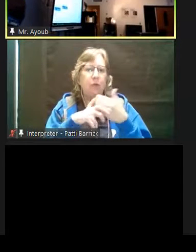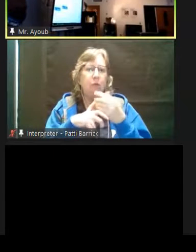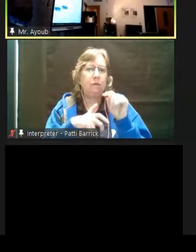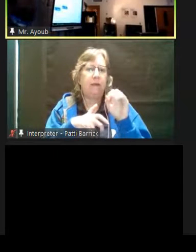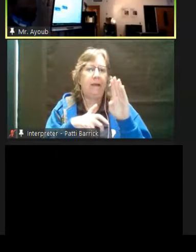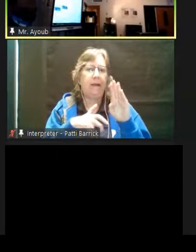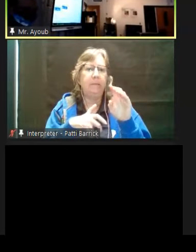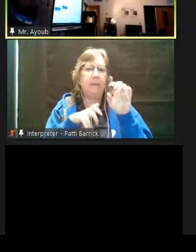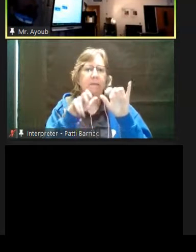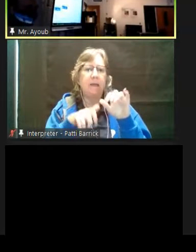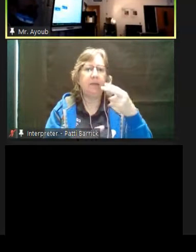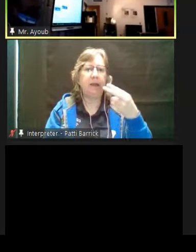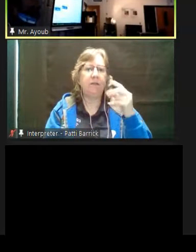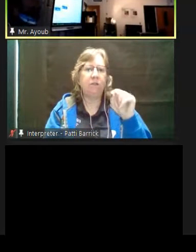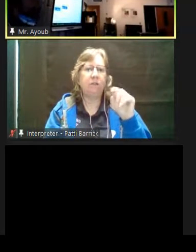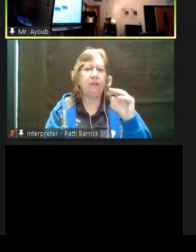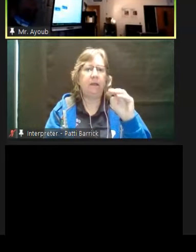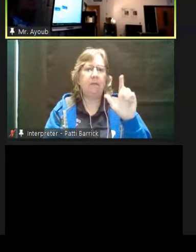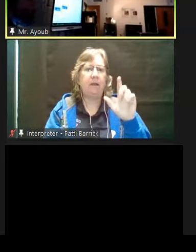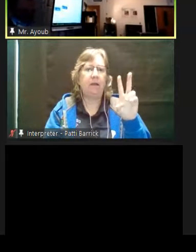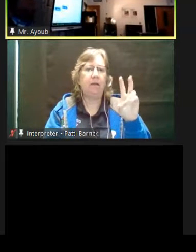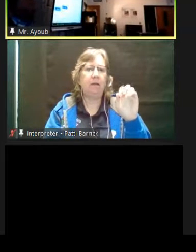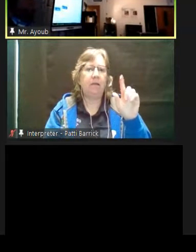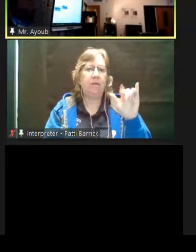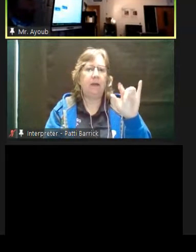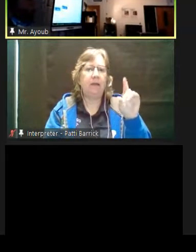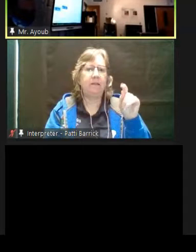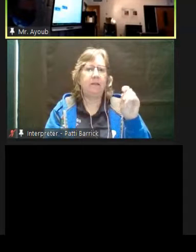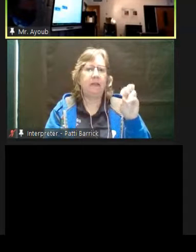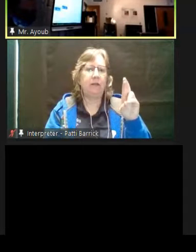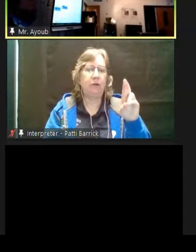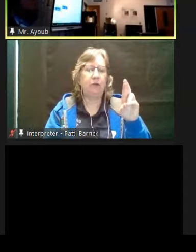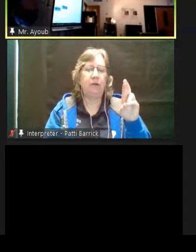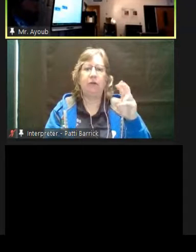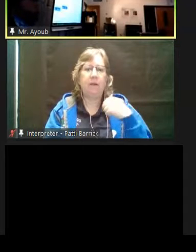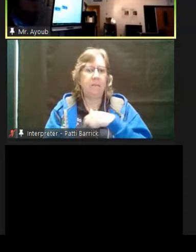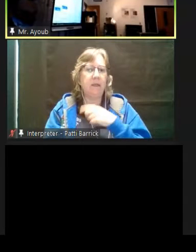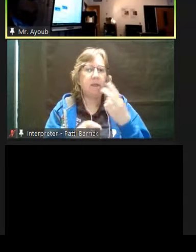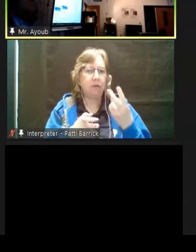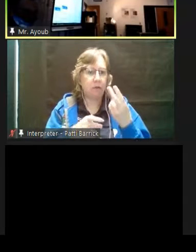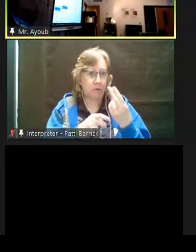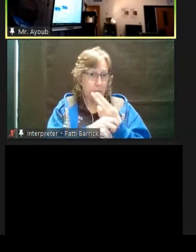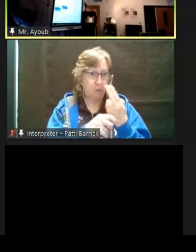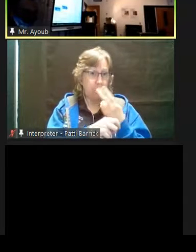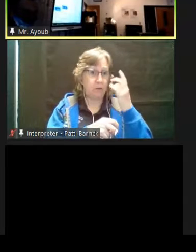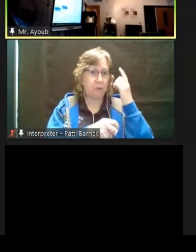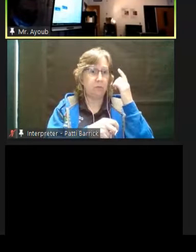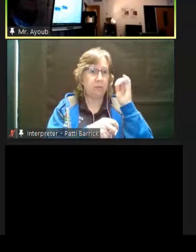validator because we wanted to validate this web page. And there's one here that's really popular that I use a